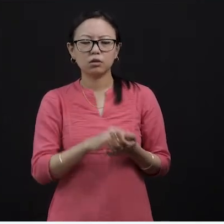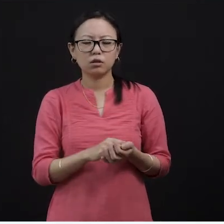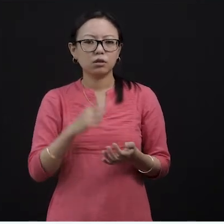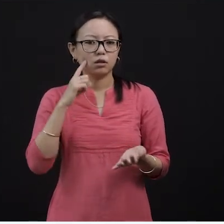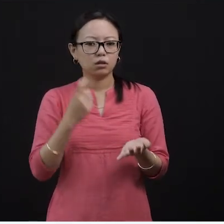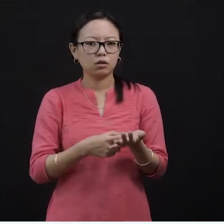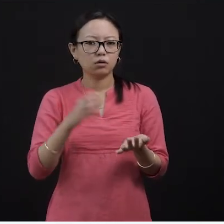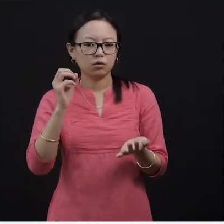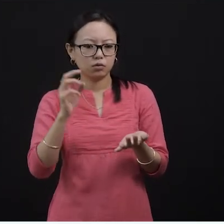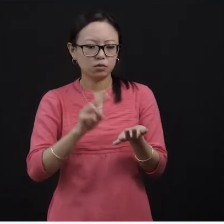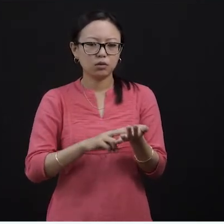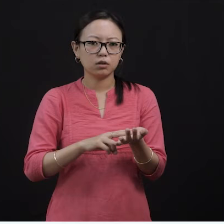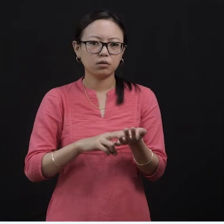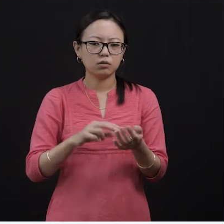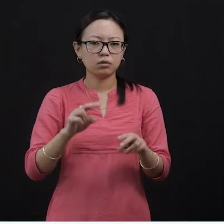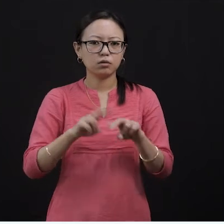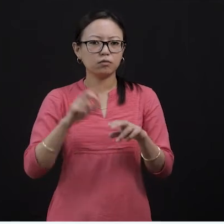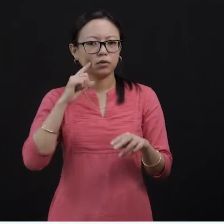of paper. Just sprinkle it like this.